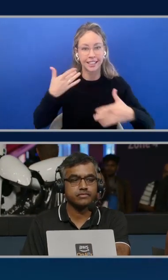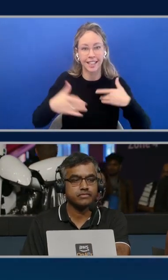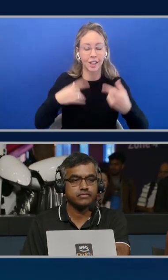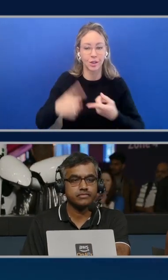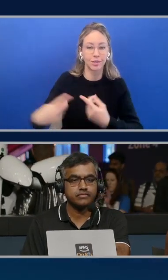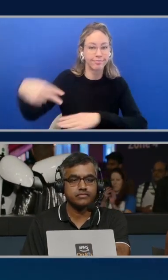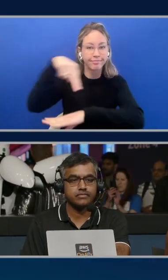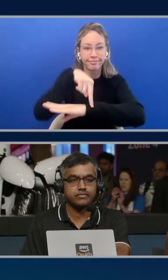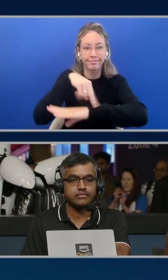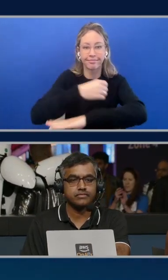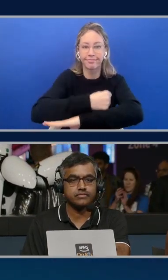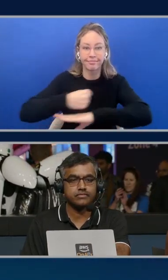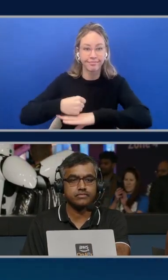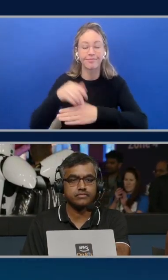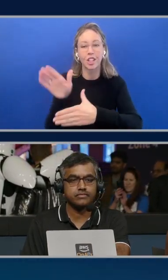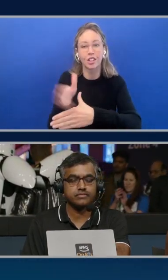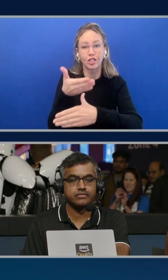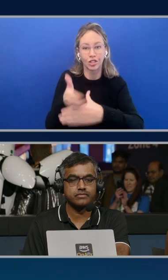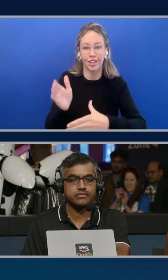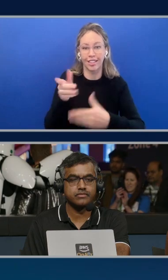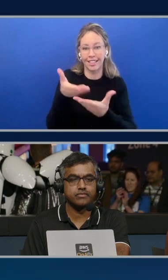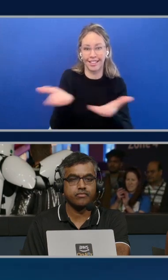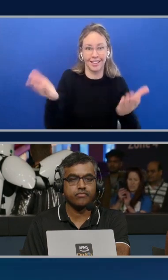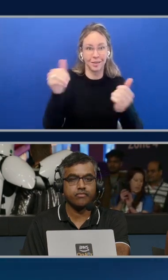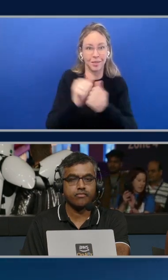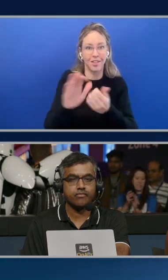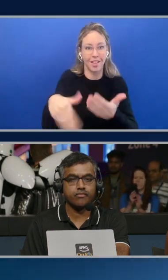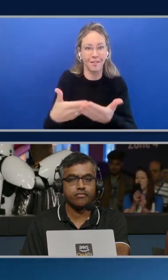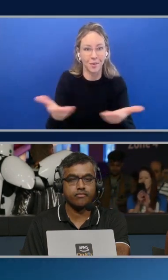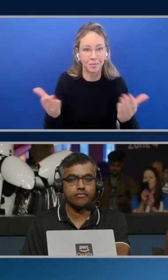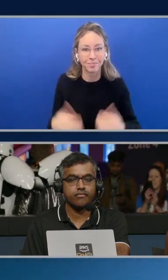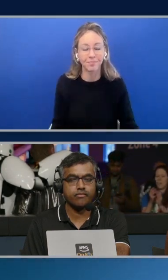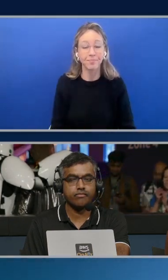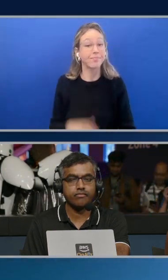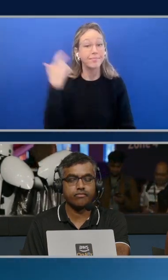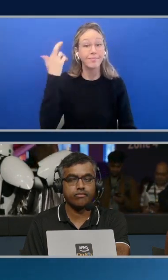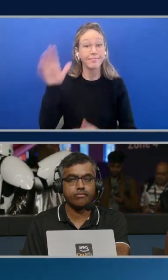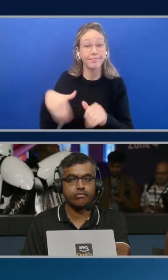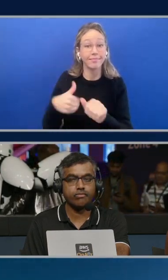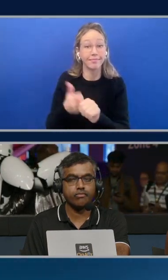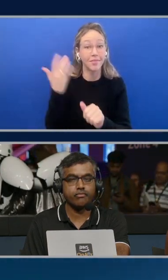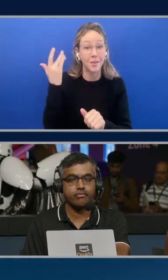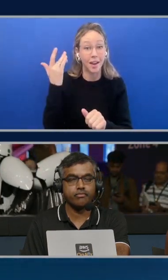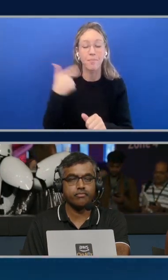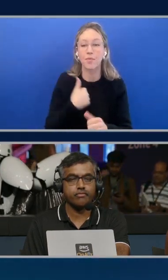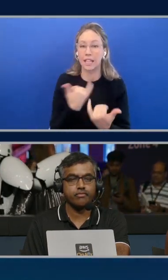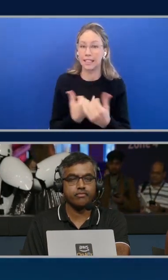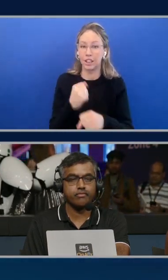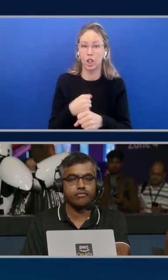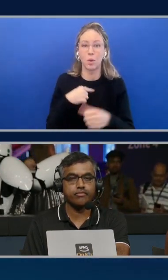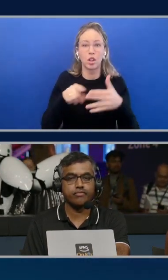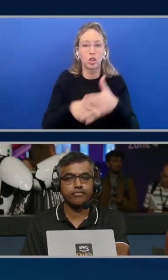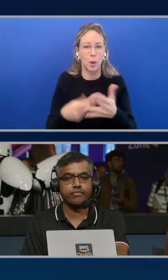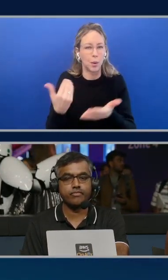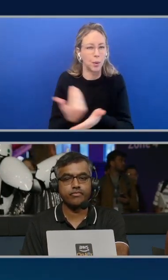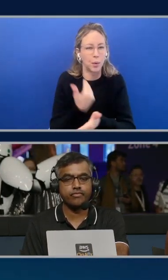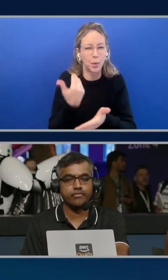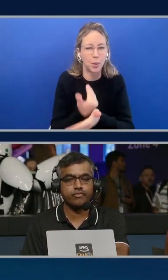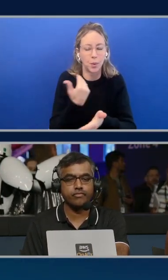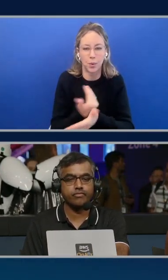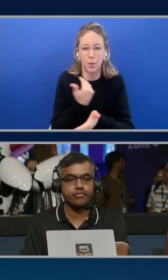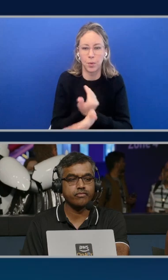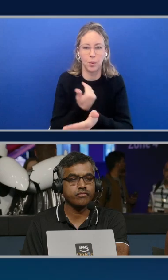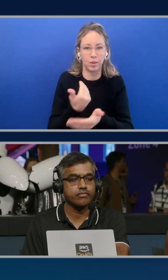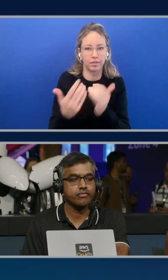stage and share our vision with all of you. That's because this year, we are standing at the edge of another technological era.